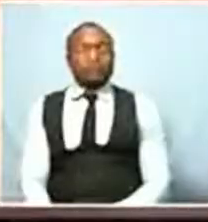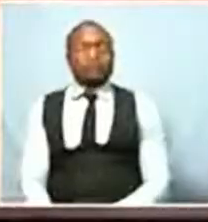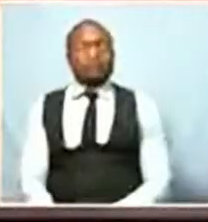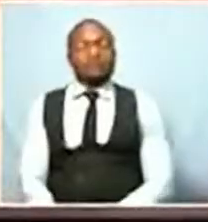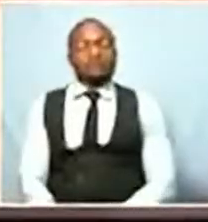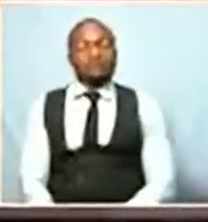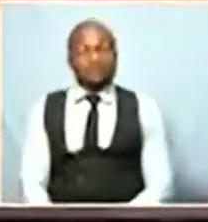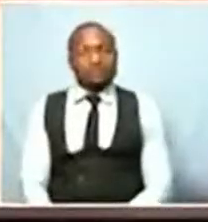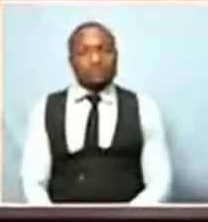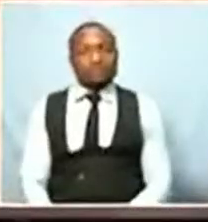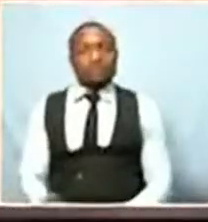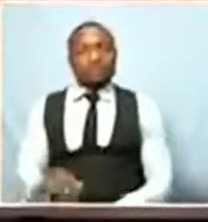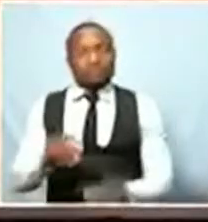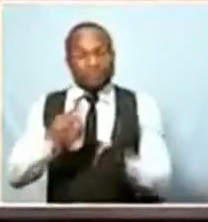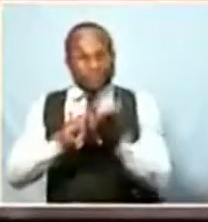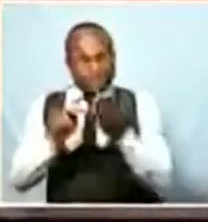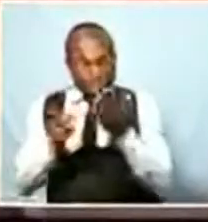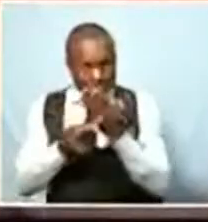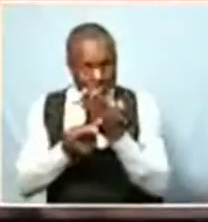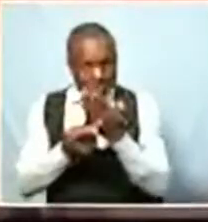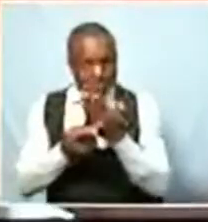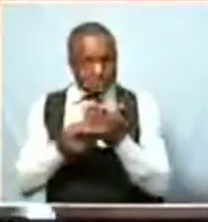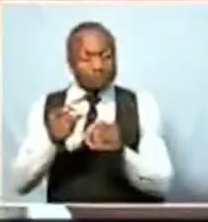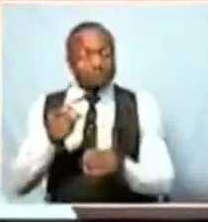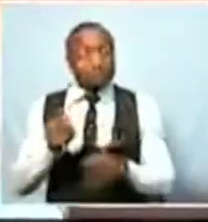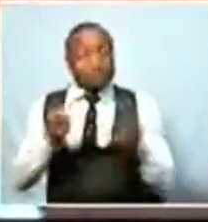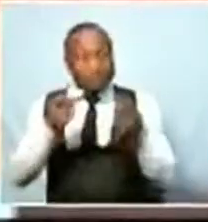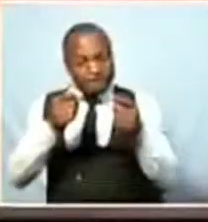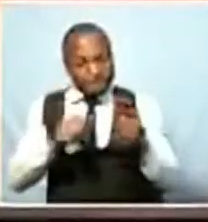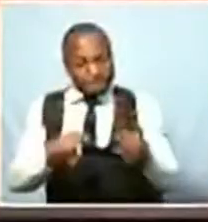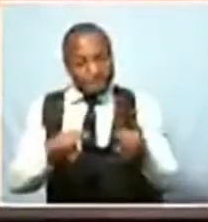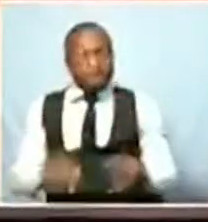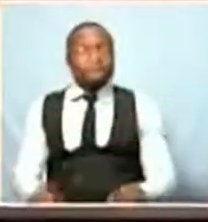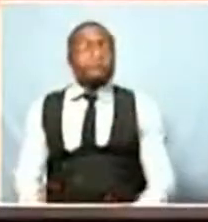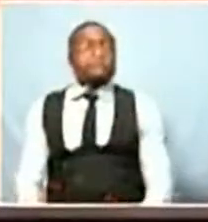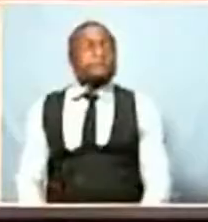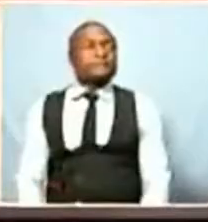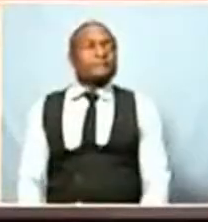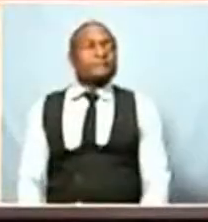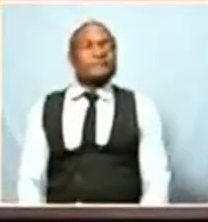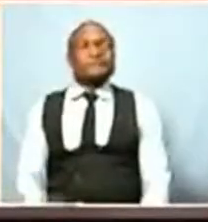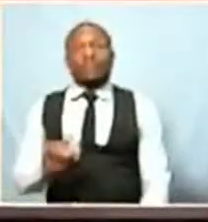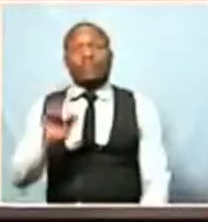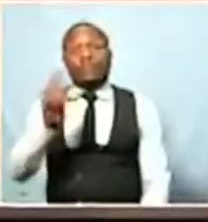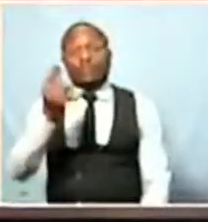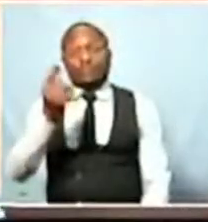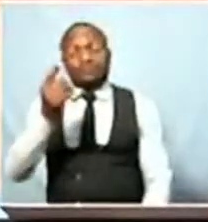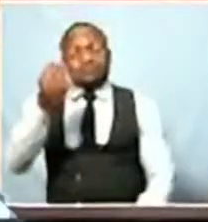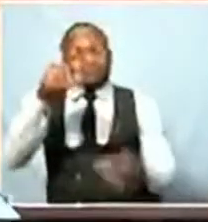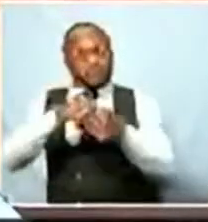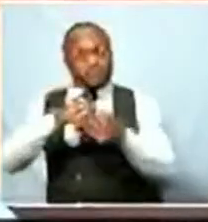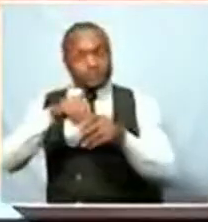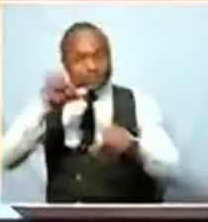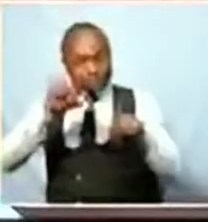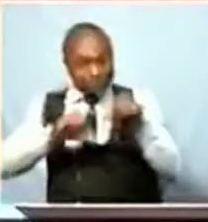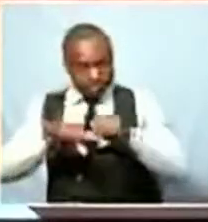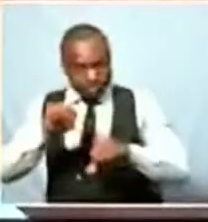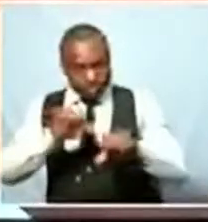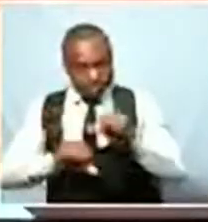the core program, when it comes to the first one, External Audit and Assurance